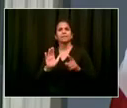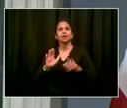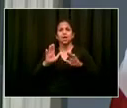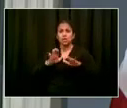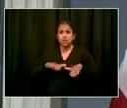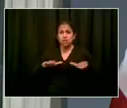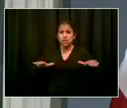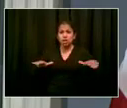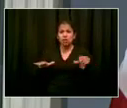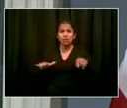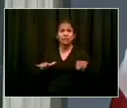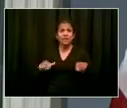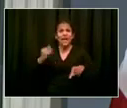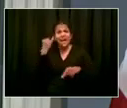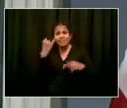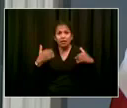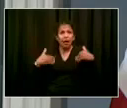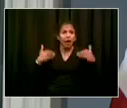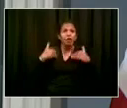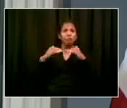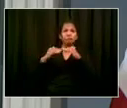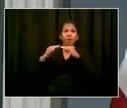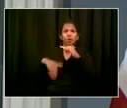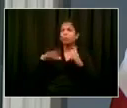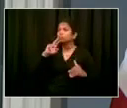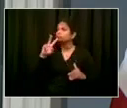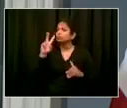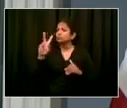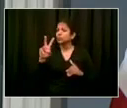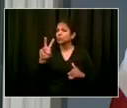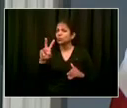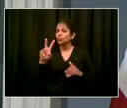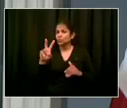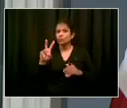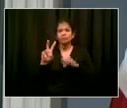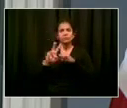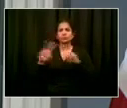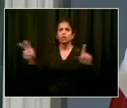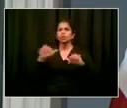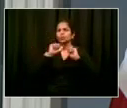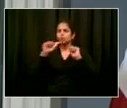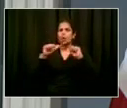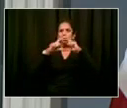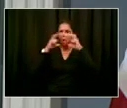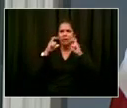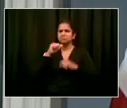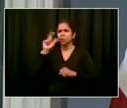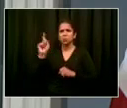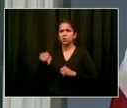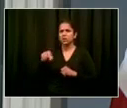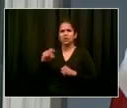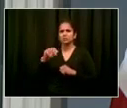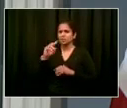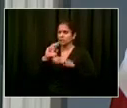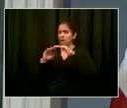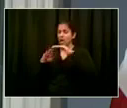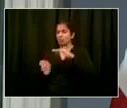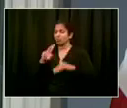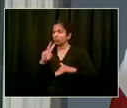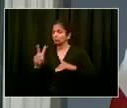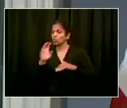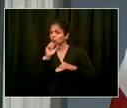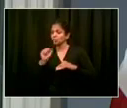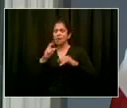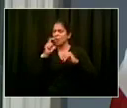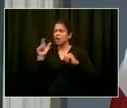or face covering is not recommended for them. For older children, check to make sure the mask fits